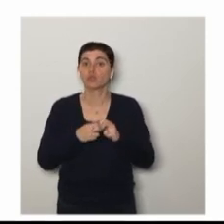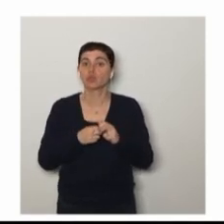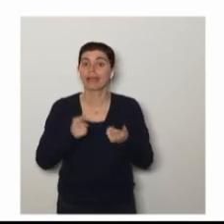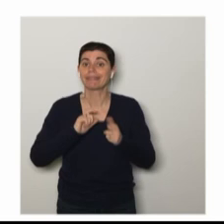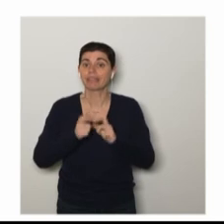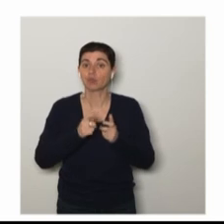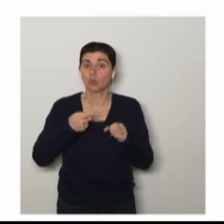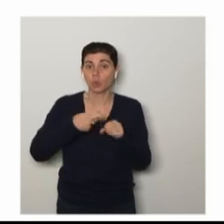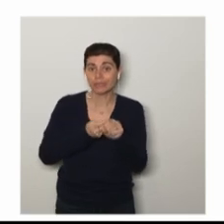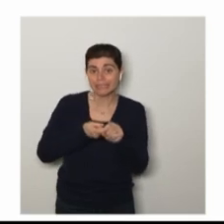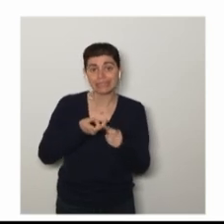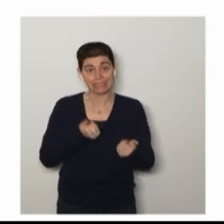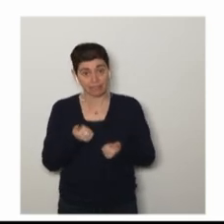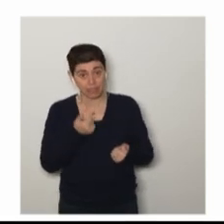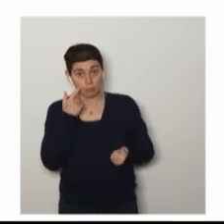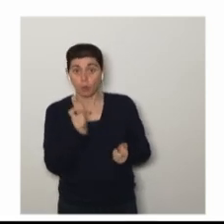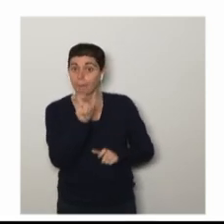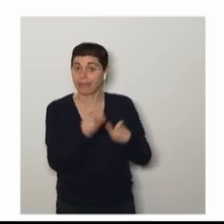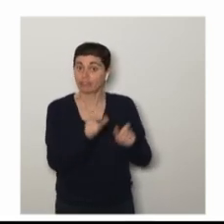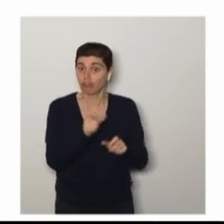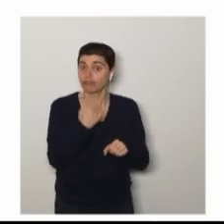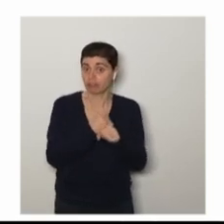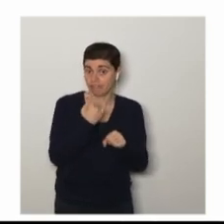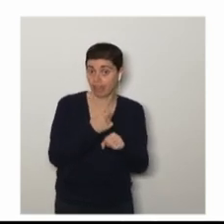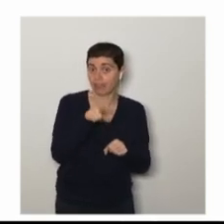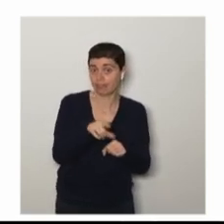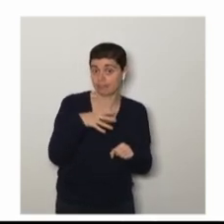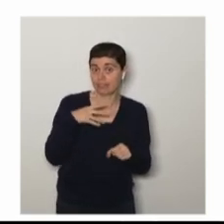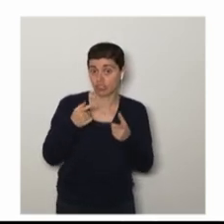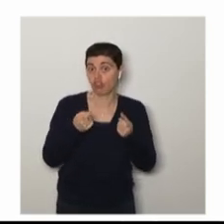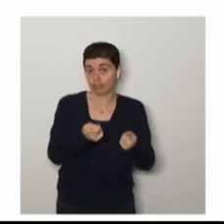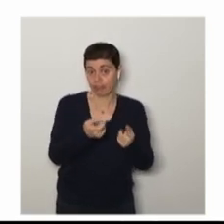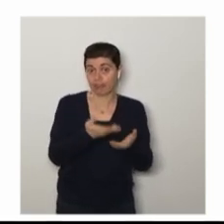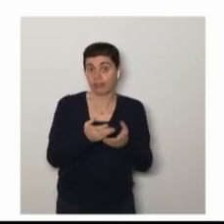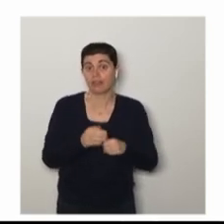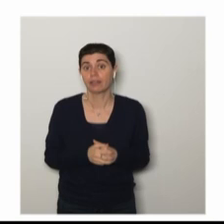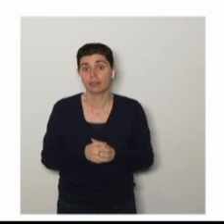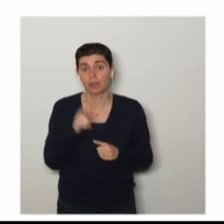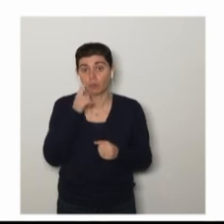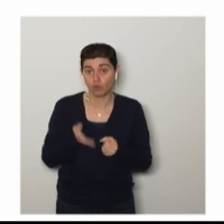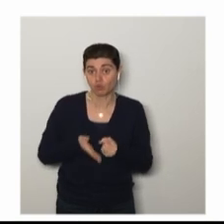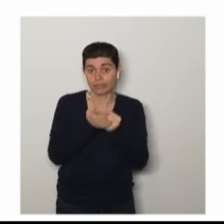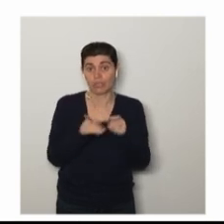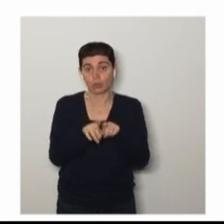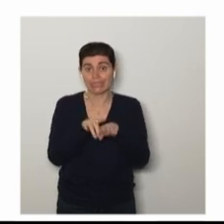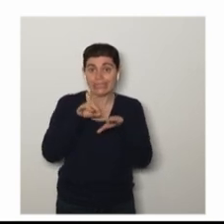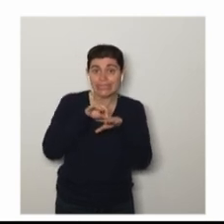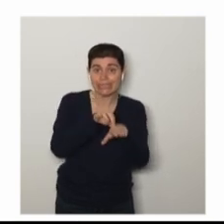for stakeholders and people with cancer to support them and be guided in the process of the return to